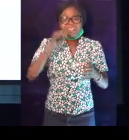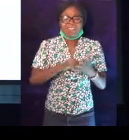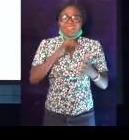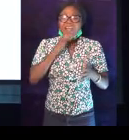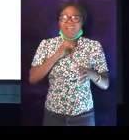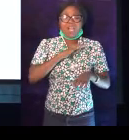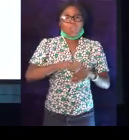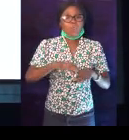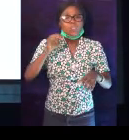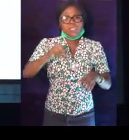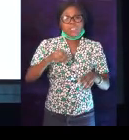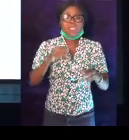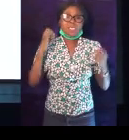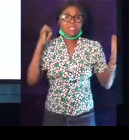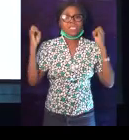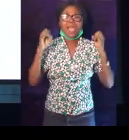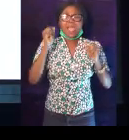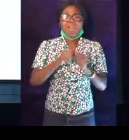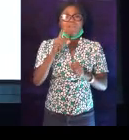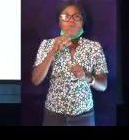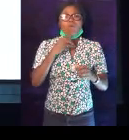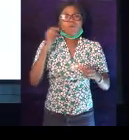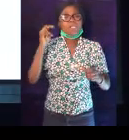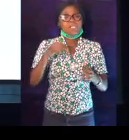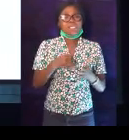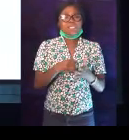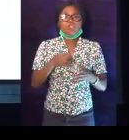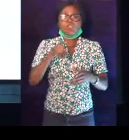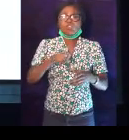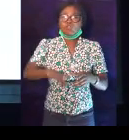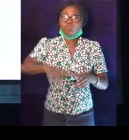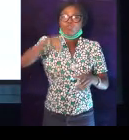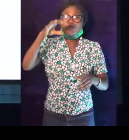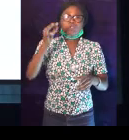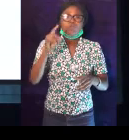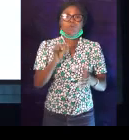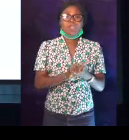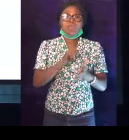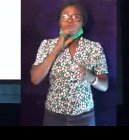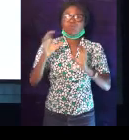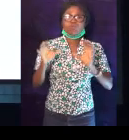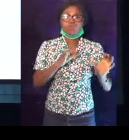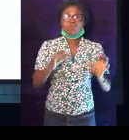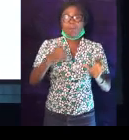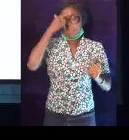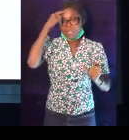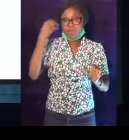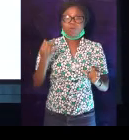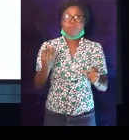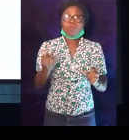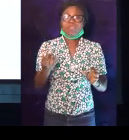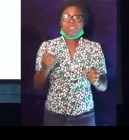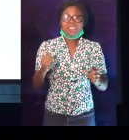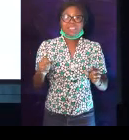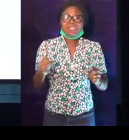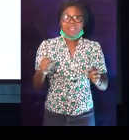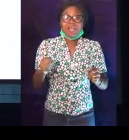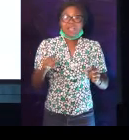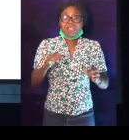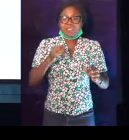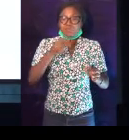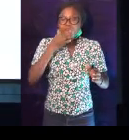why do I need to do exercise? Everybody needs to do exercise. But you choose the type of exercise you do, because the